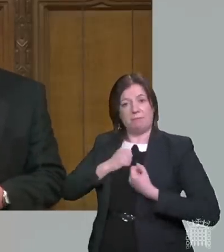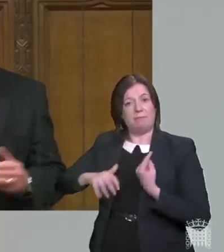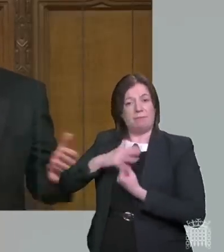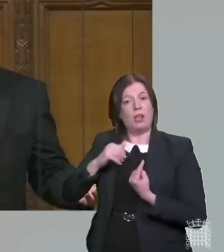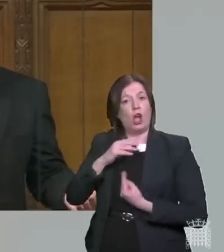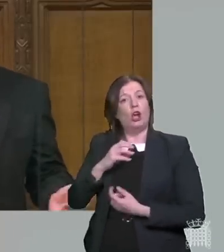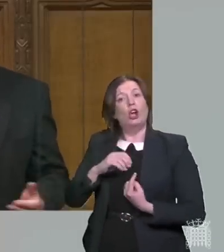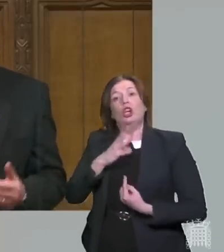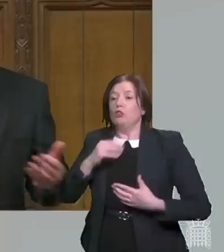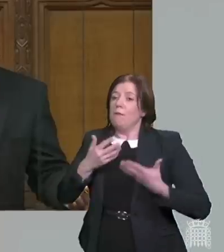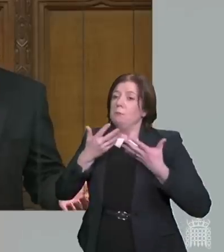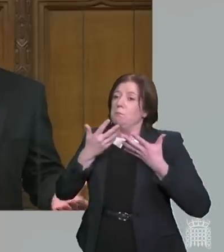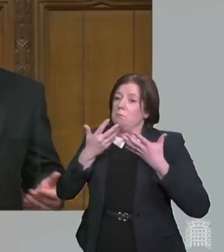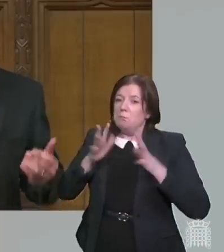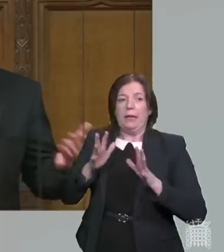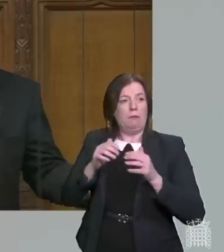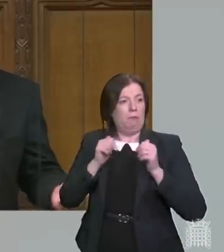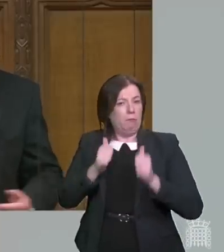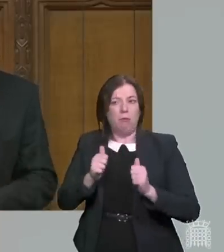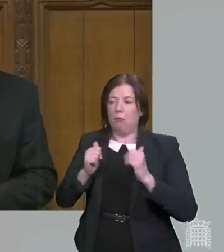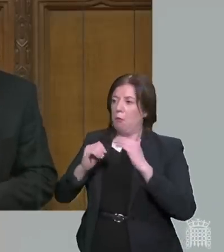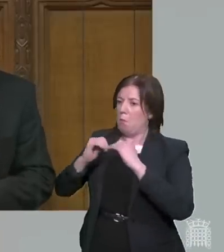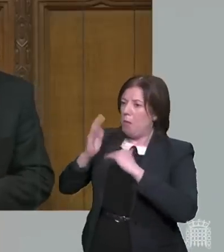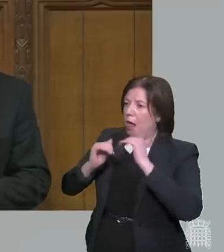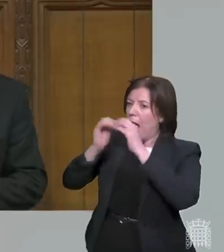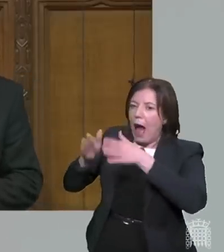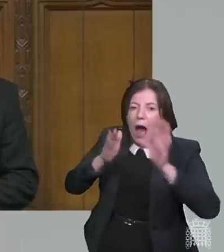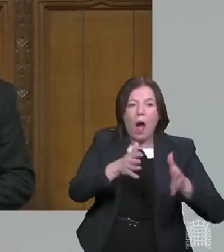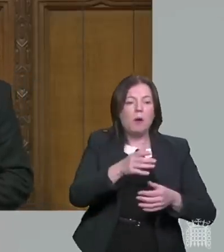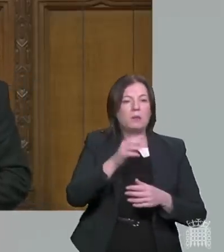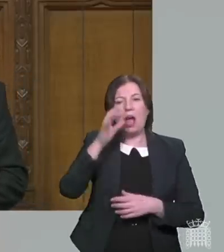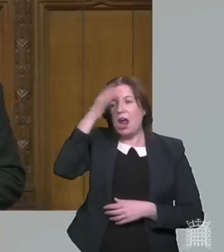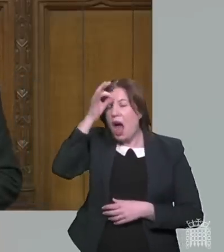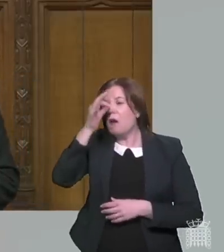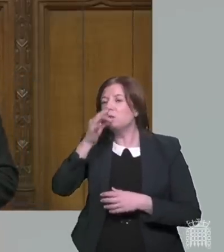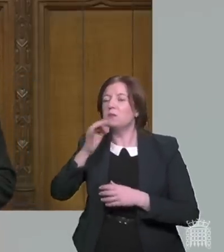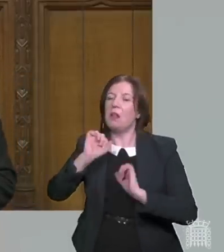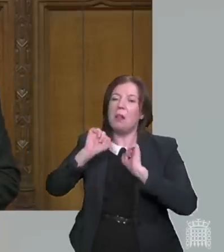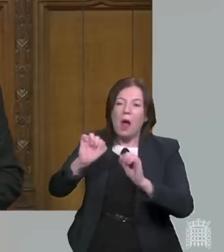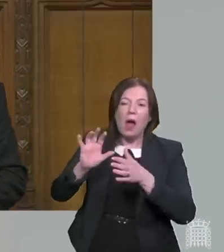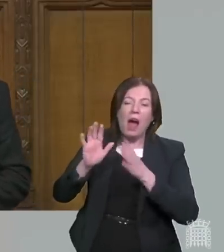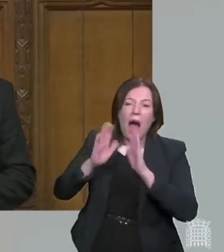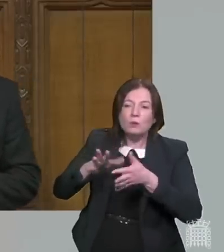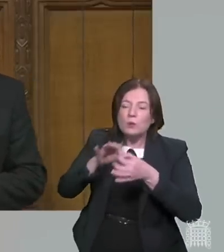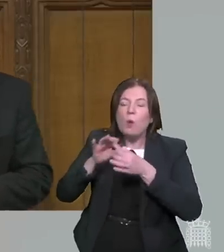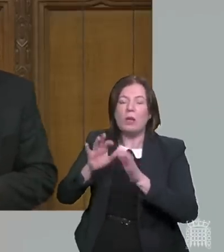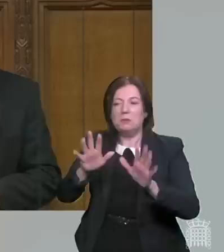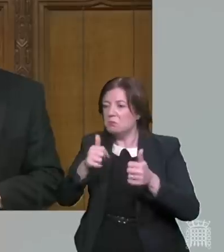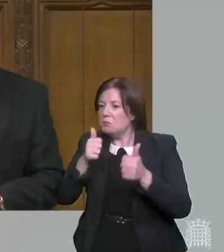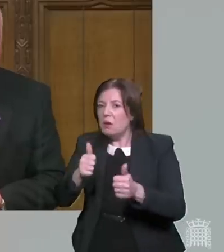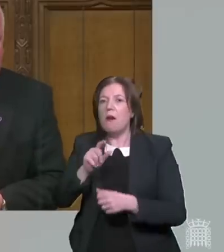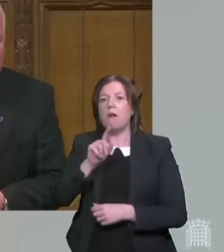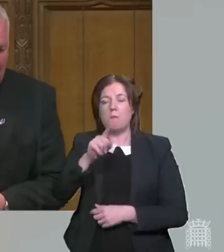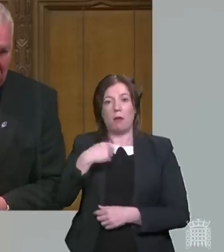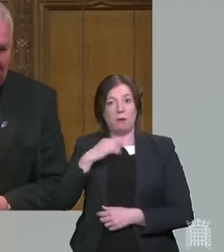constituency, have done a fantastic job in building new houses, social housing and council houses. Can the Prime Minister assure me that we're not going to be pushed into